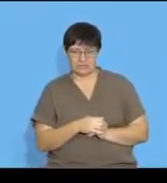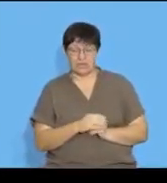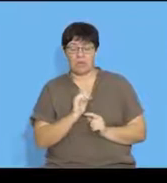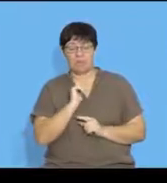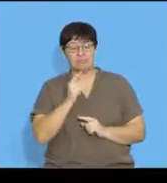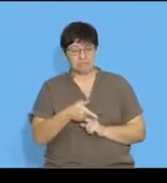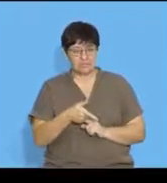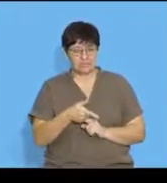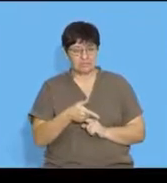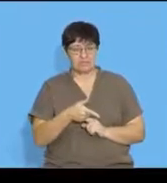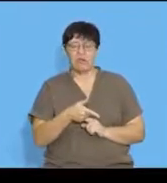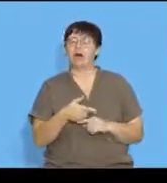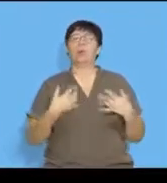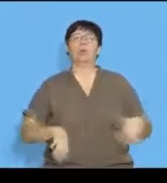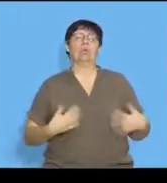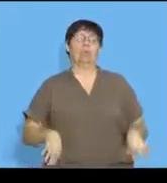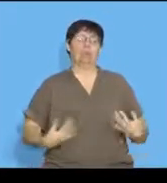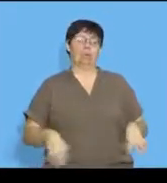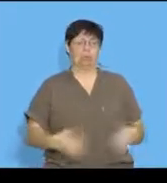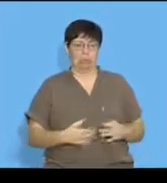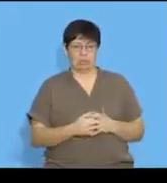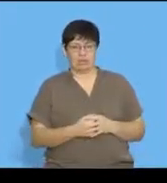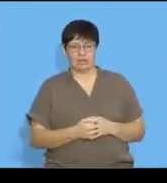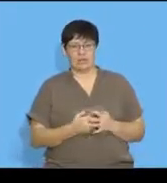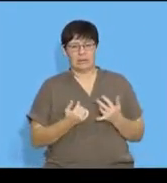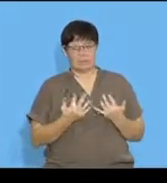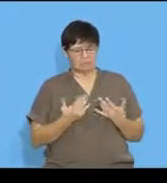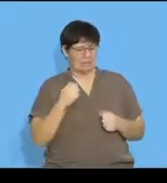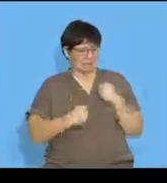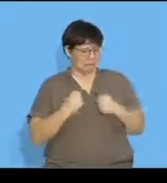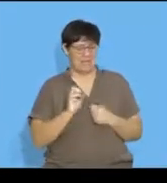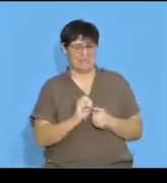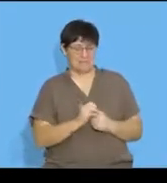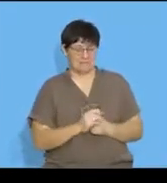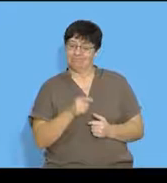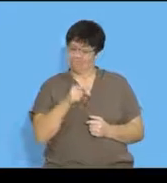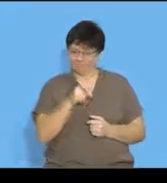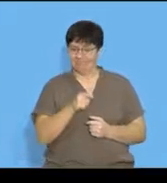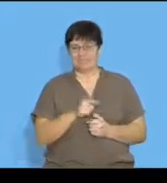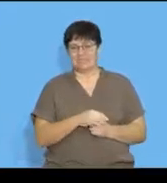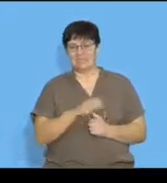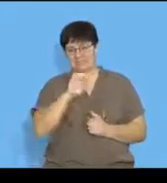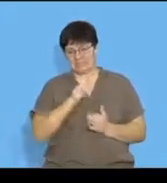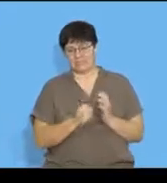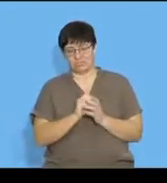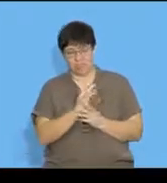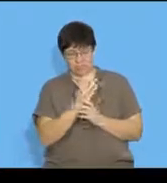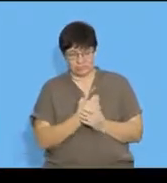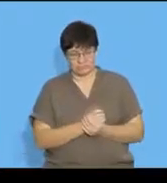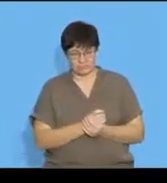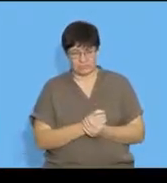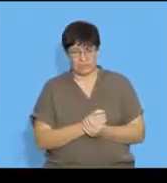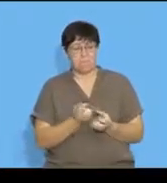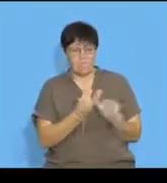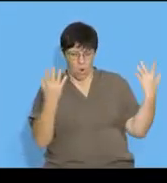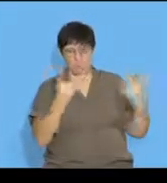urinate, when we wee, what happens is there might be a lot of pain there. Now, as I said to you, it can be quite common in